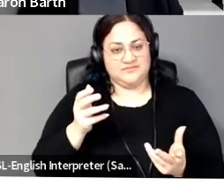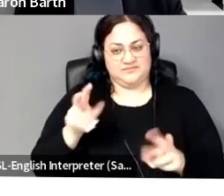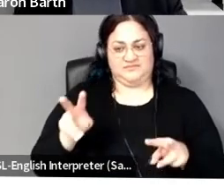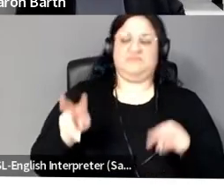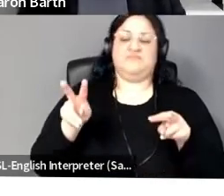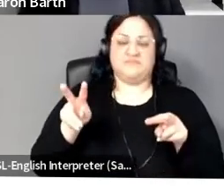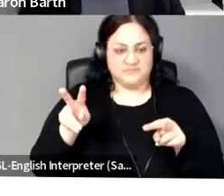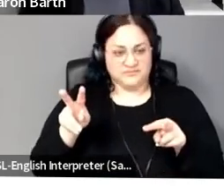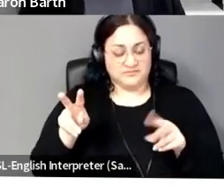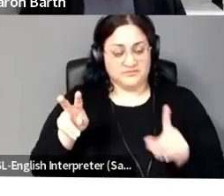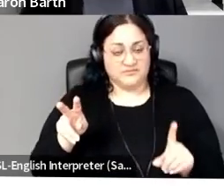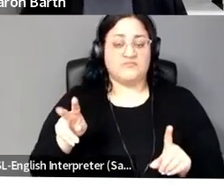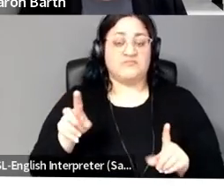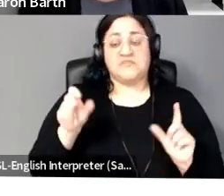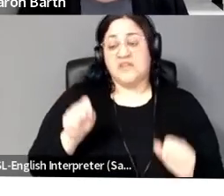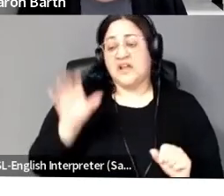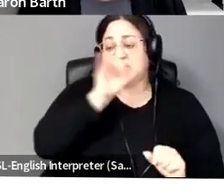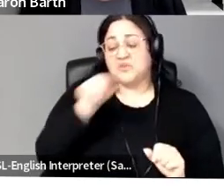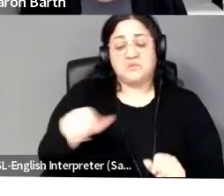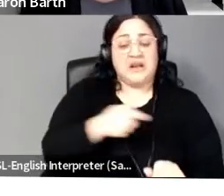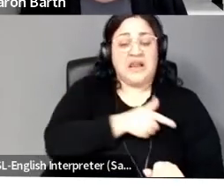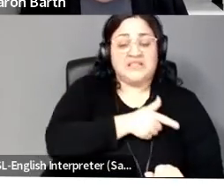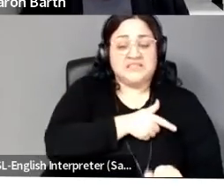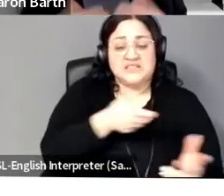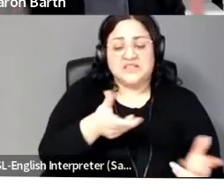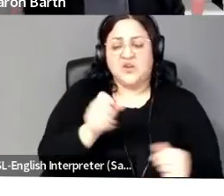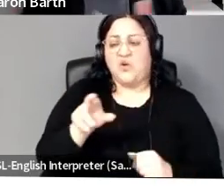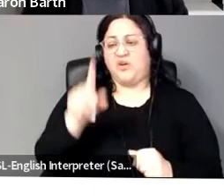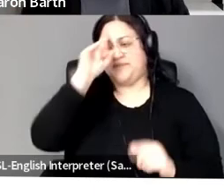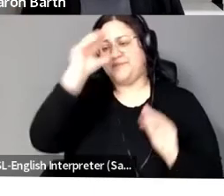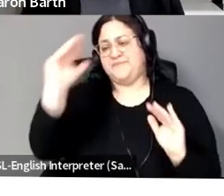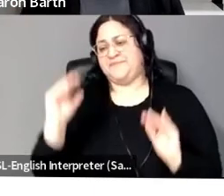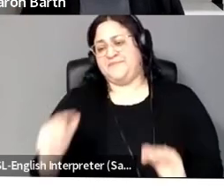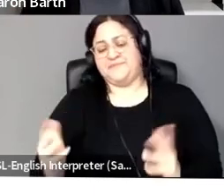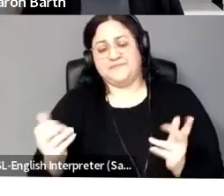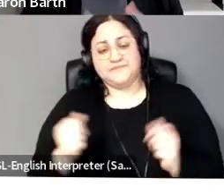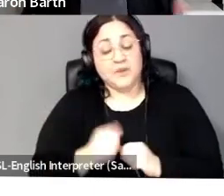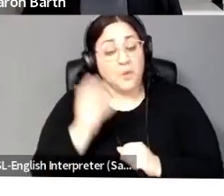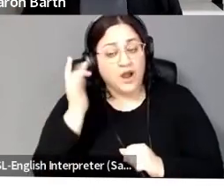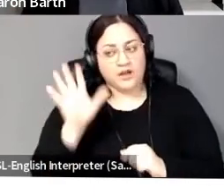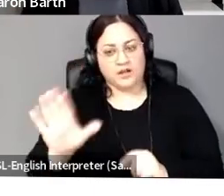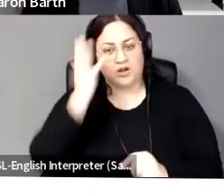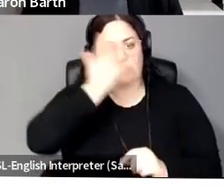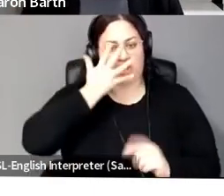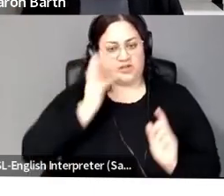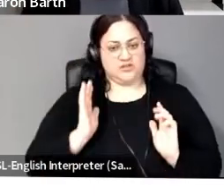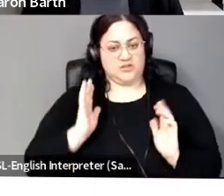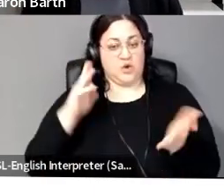Lazy. This is really good. That they're lazy, that they're not competent. All from their appearance, right? All from the way they look.